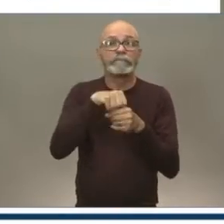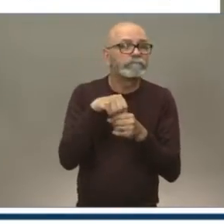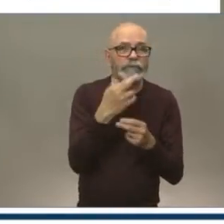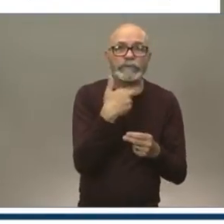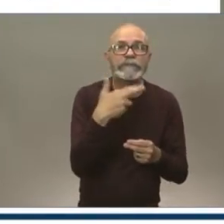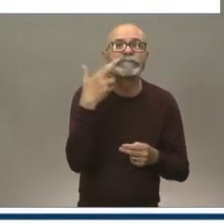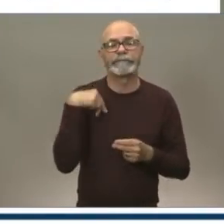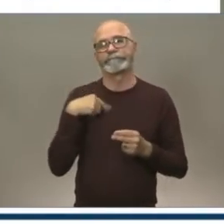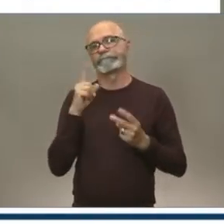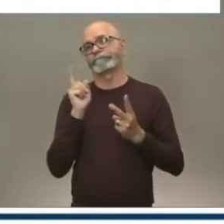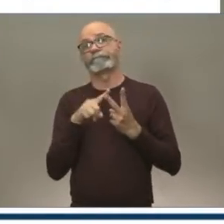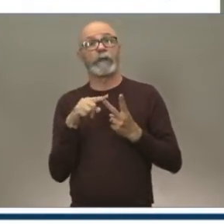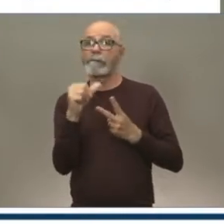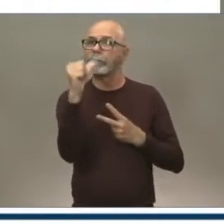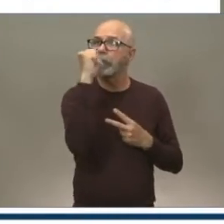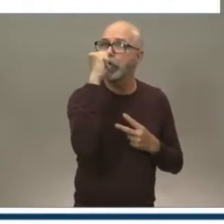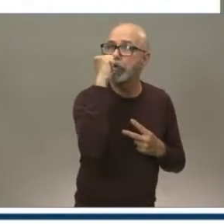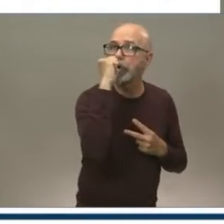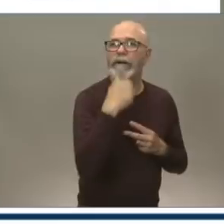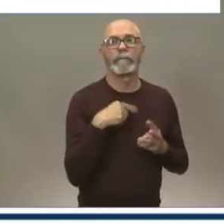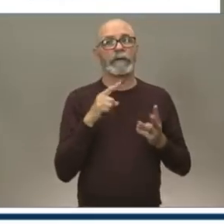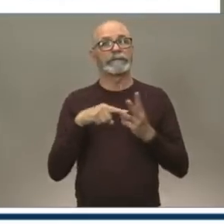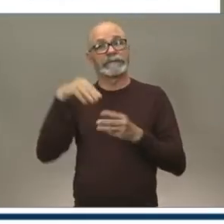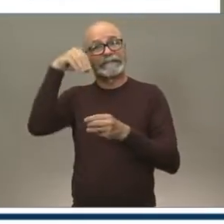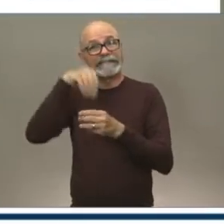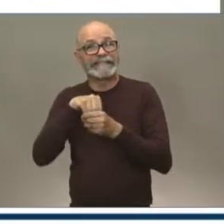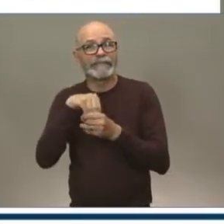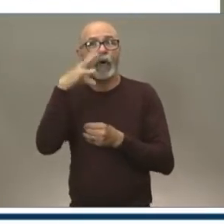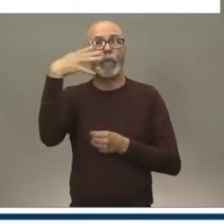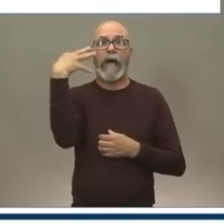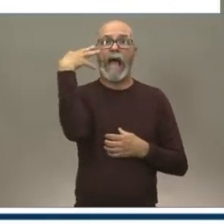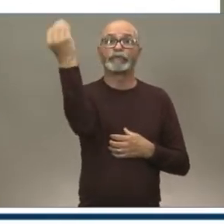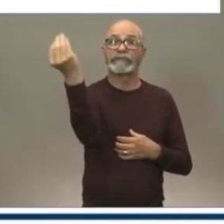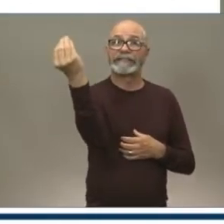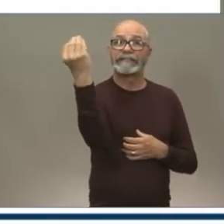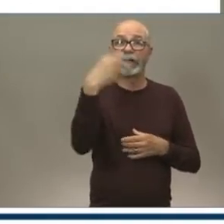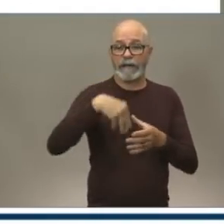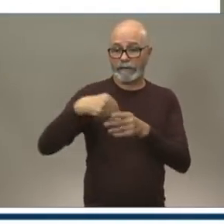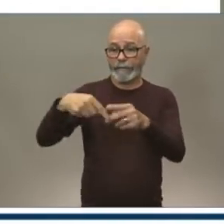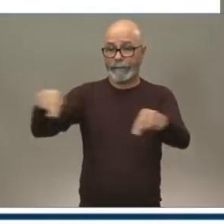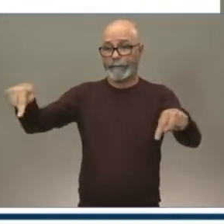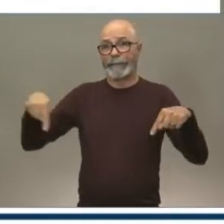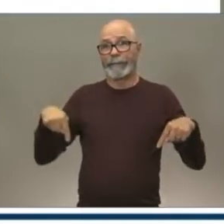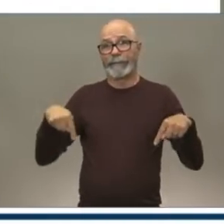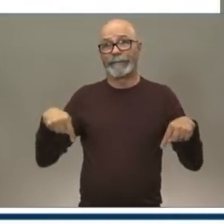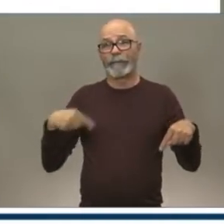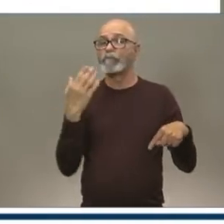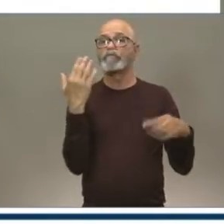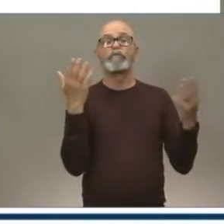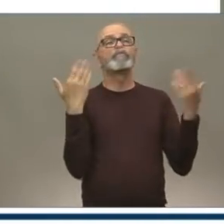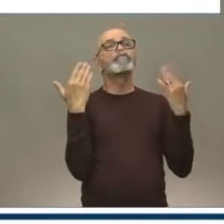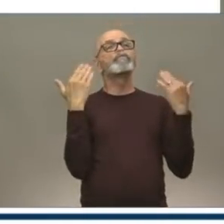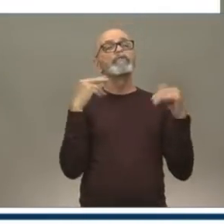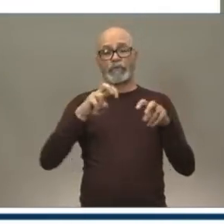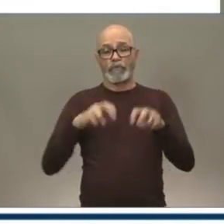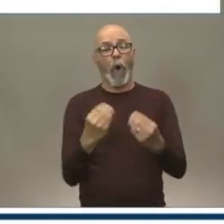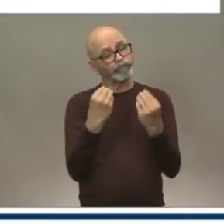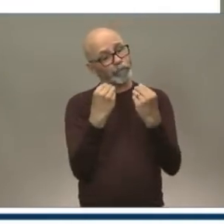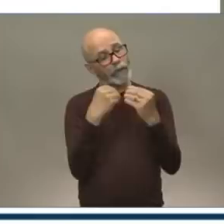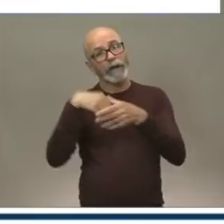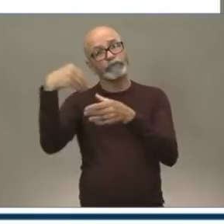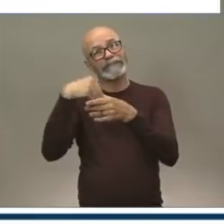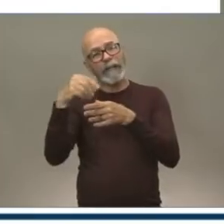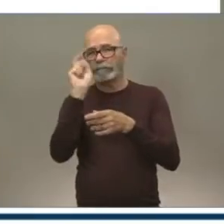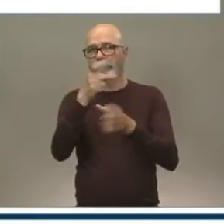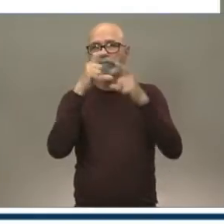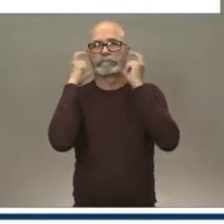or bar, whether it's indoors or on the patio. So regardless whether it's indoors or outdoors, masking is required when you're